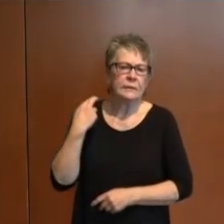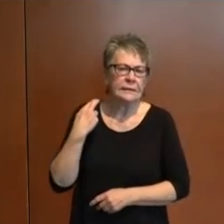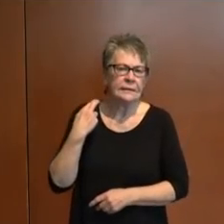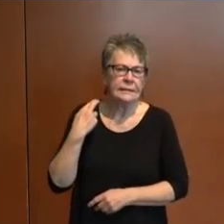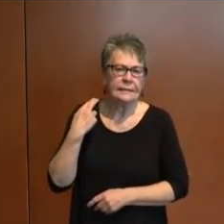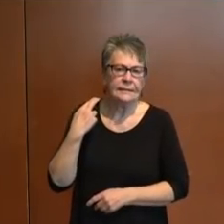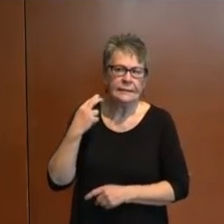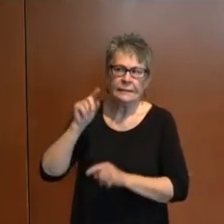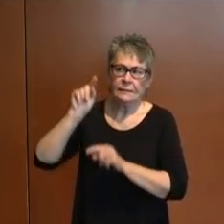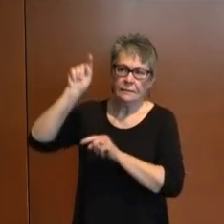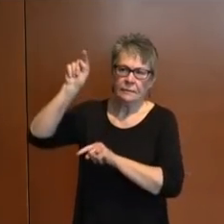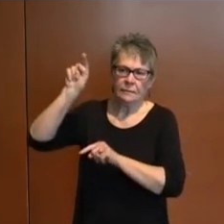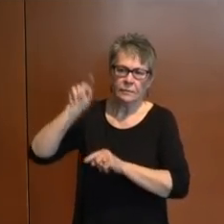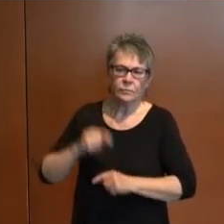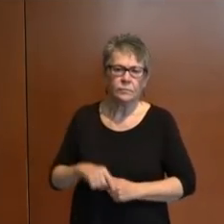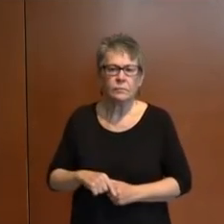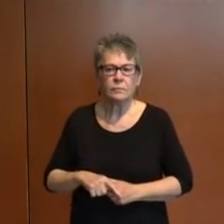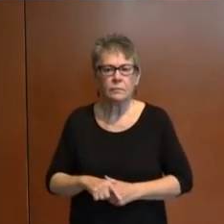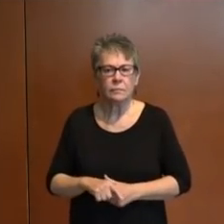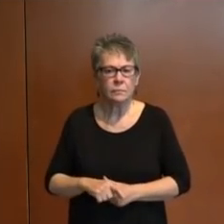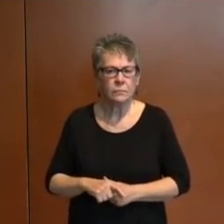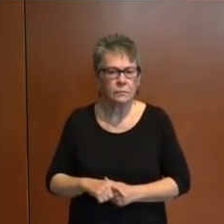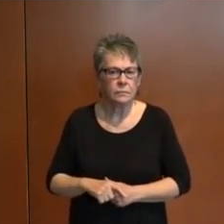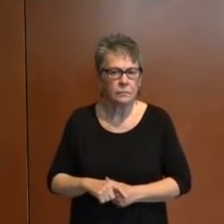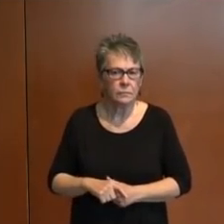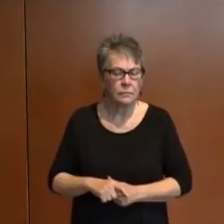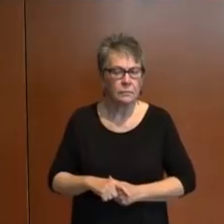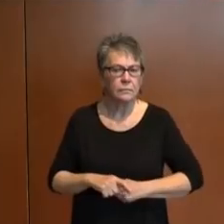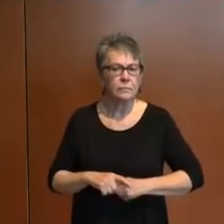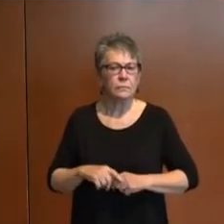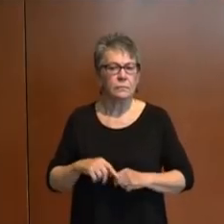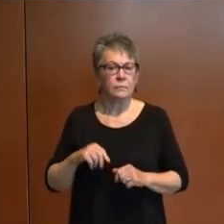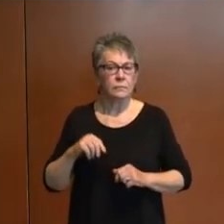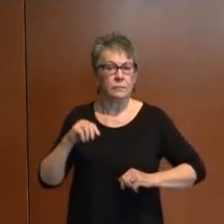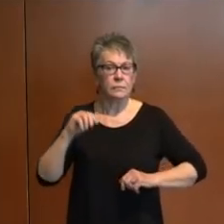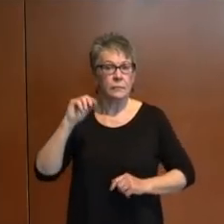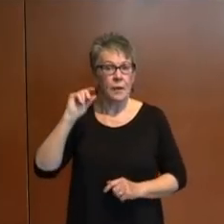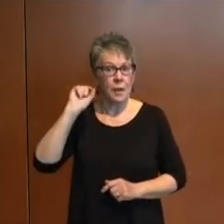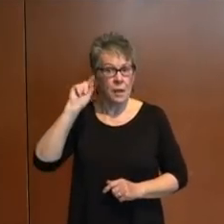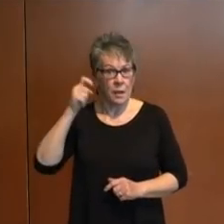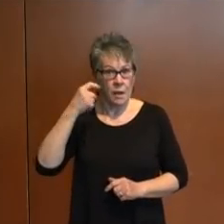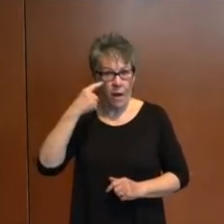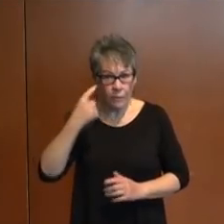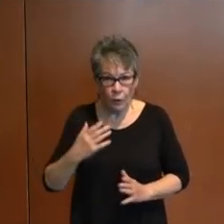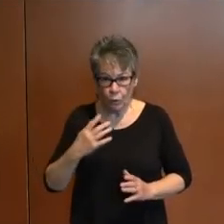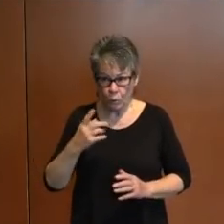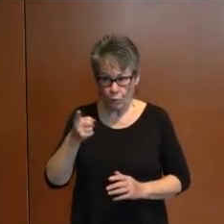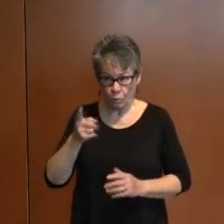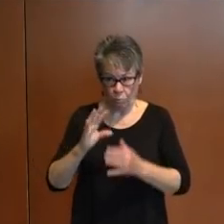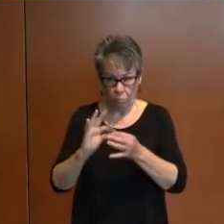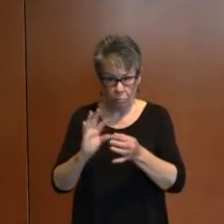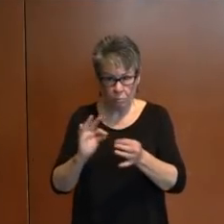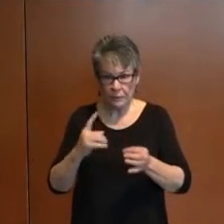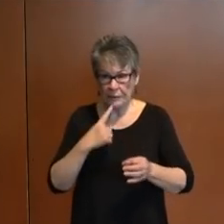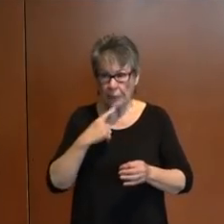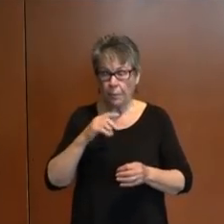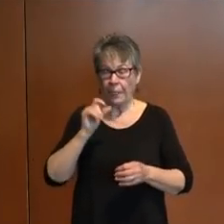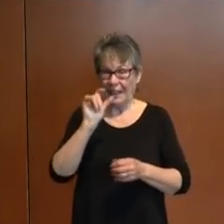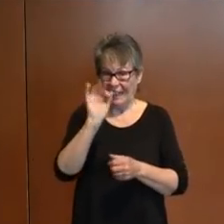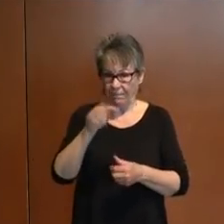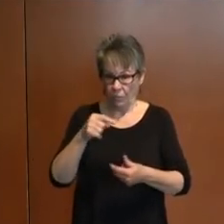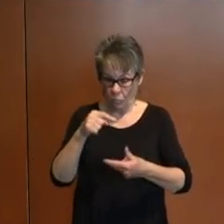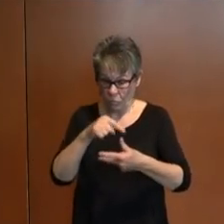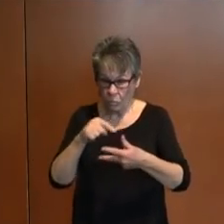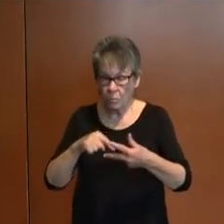had shortness of breath, cough, and a fever, would that qualify someone for going to either Bergen Community College or PNC Bank